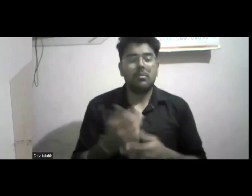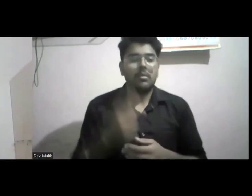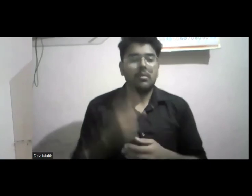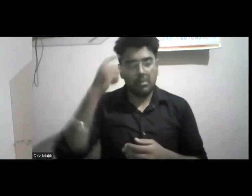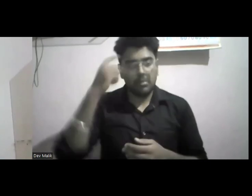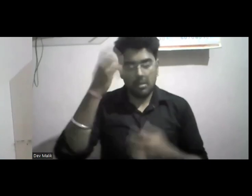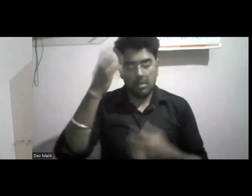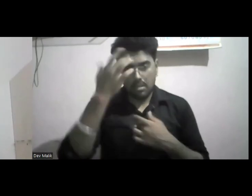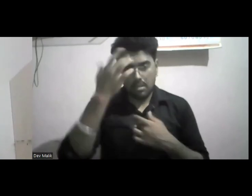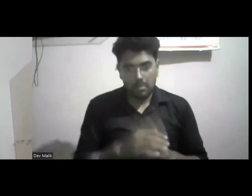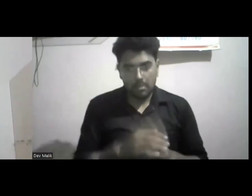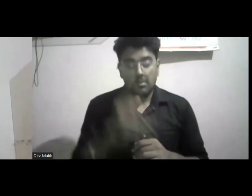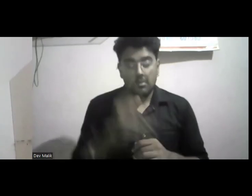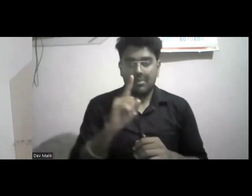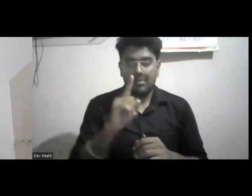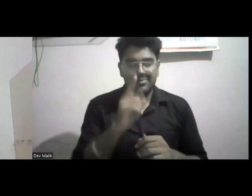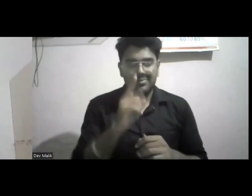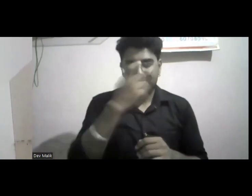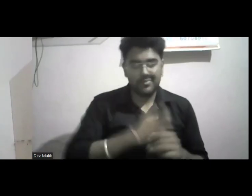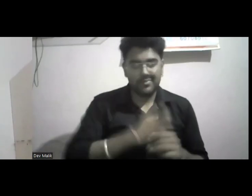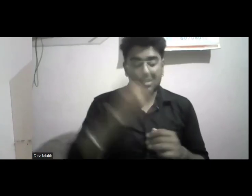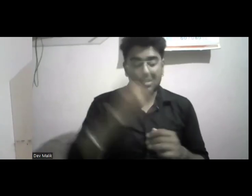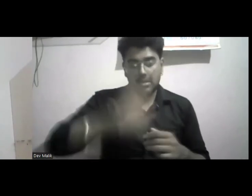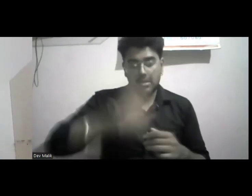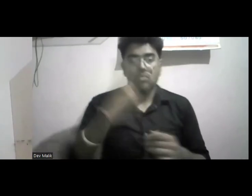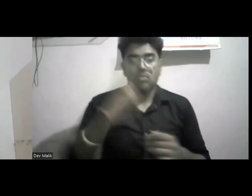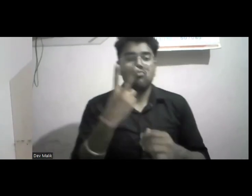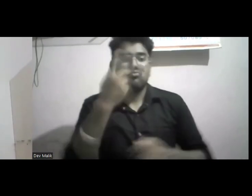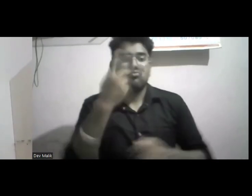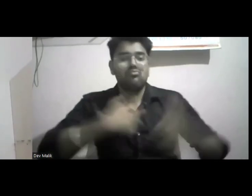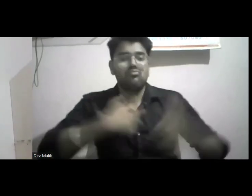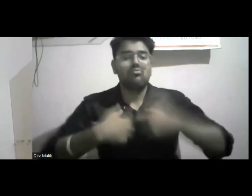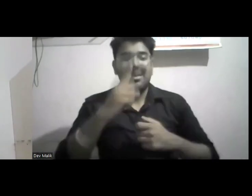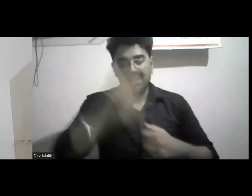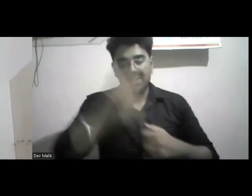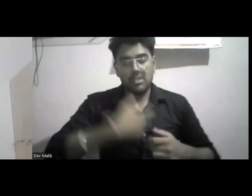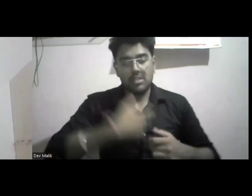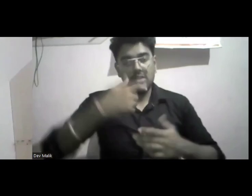is a functioning socially,